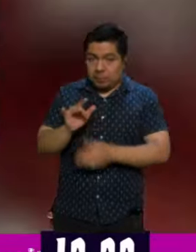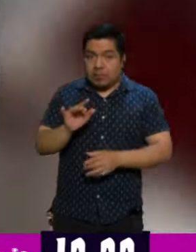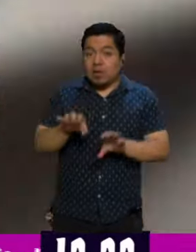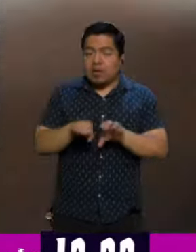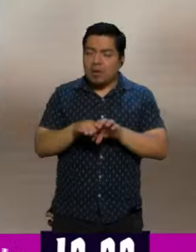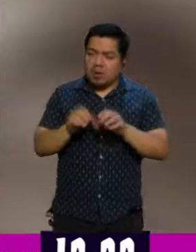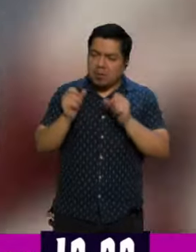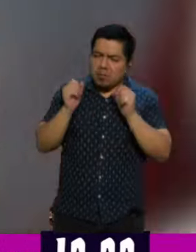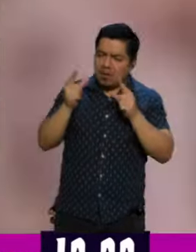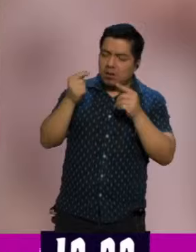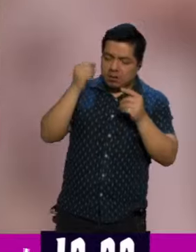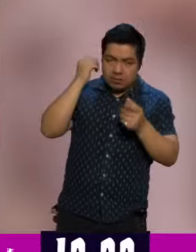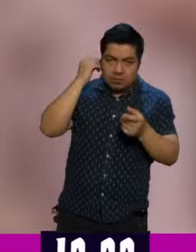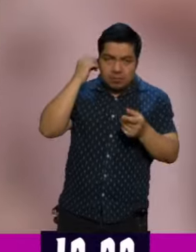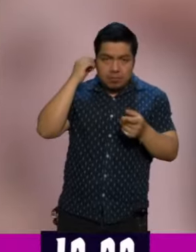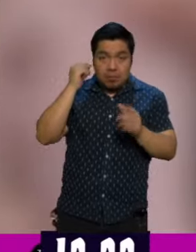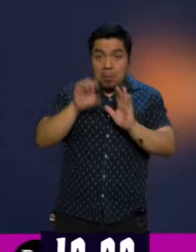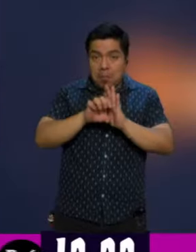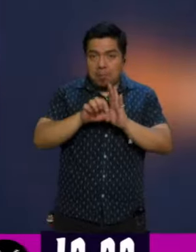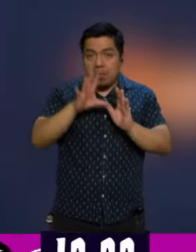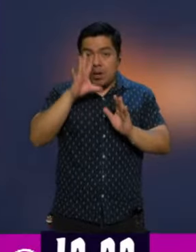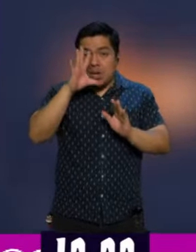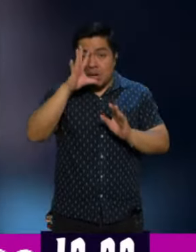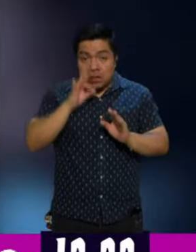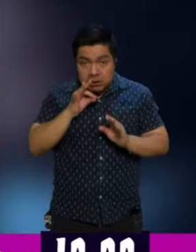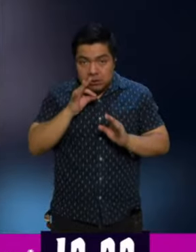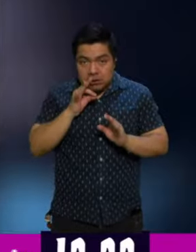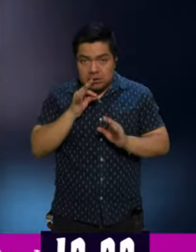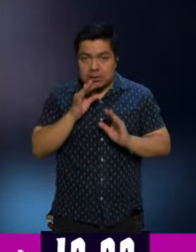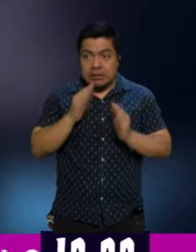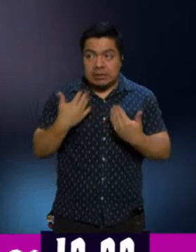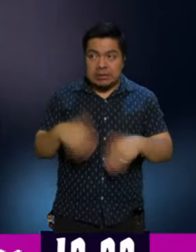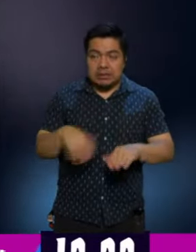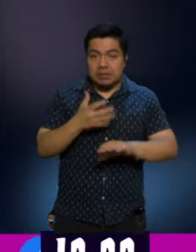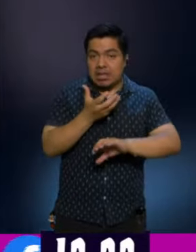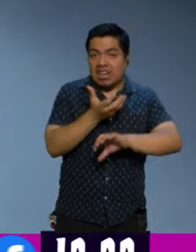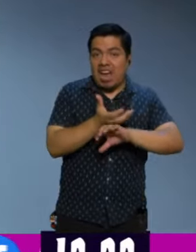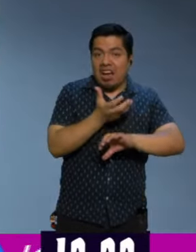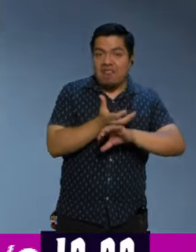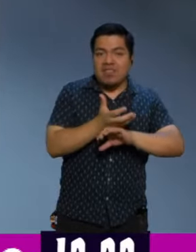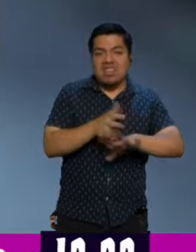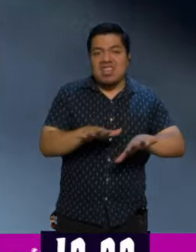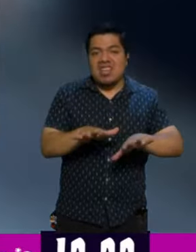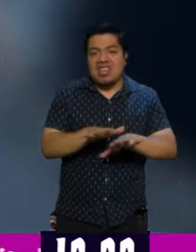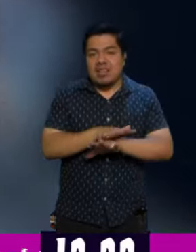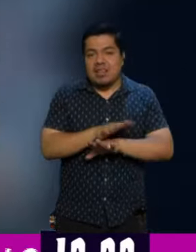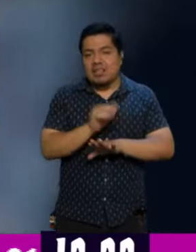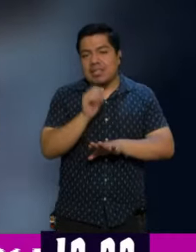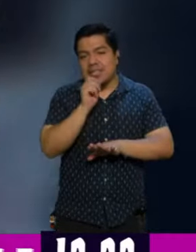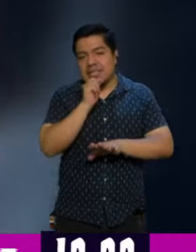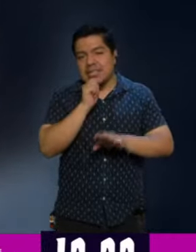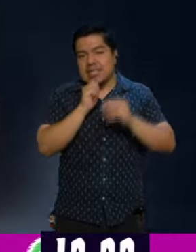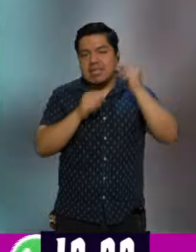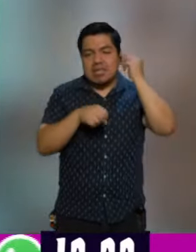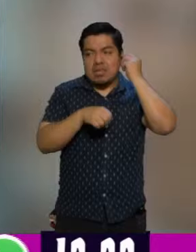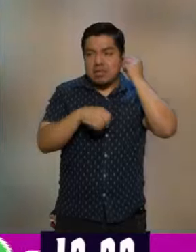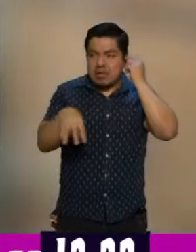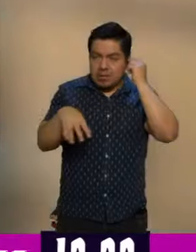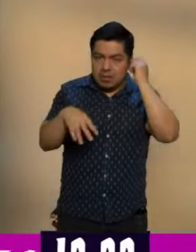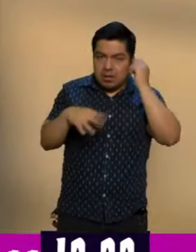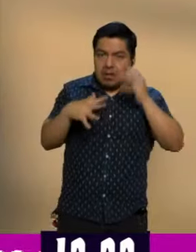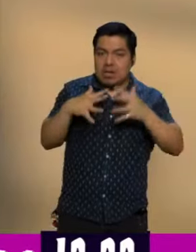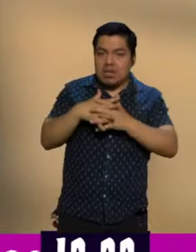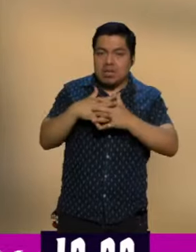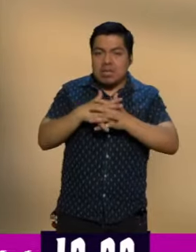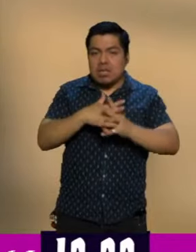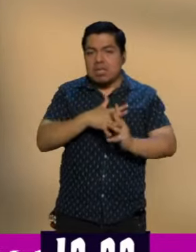realization that if he failed, we would not have America as we know it. It wouldn't have happened. They would have lost the war to England, and